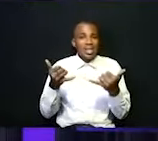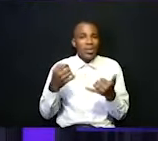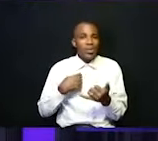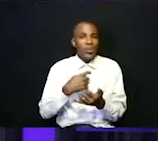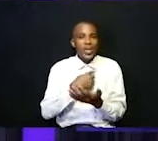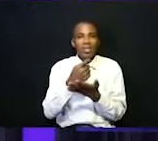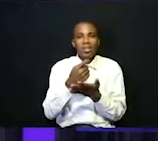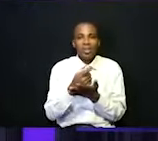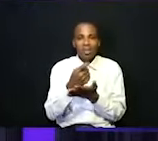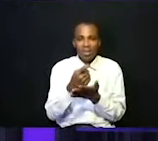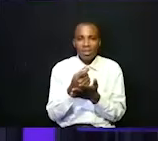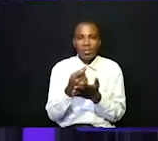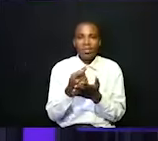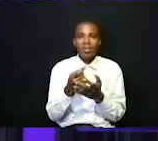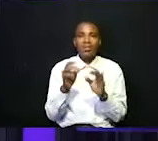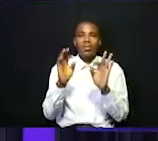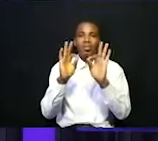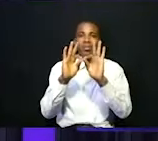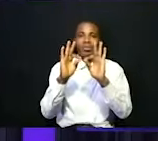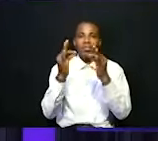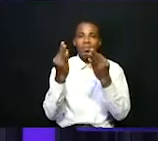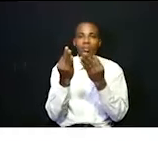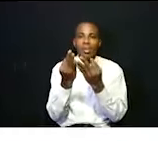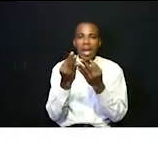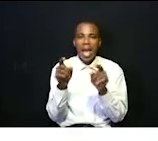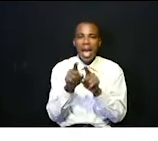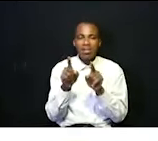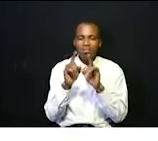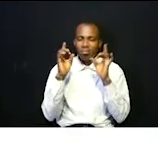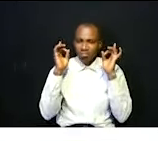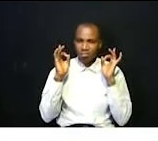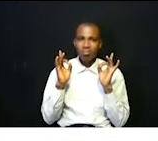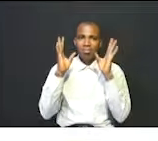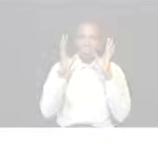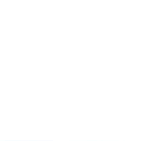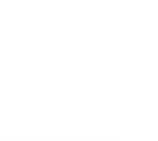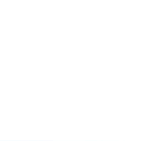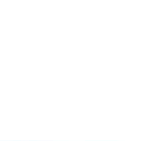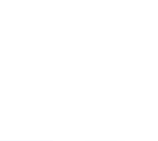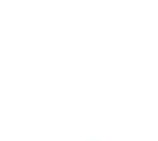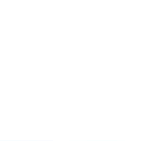discussing family as an endangered institution.